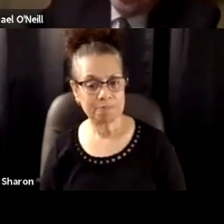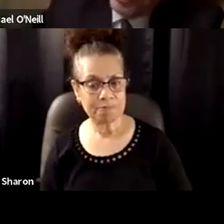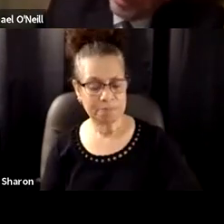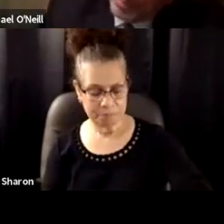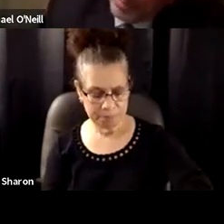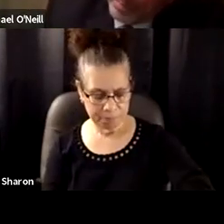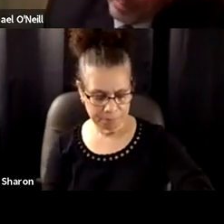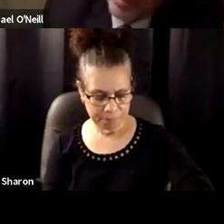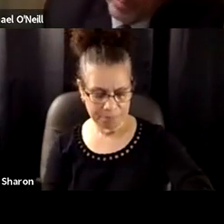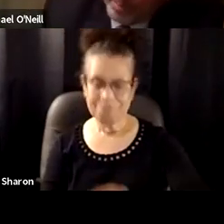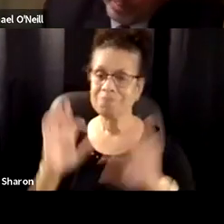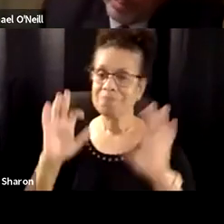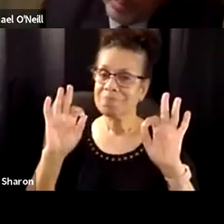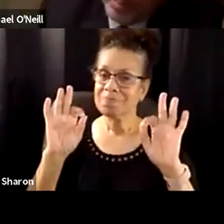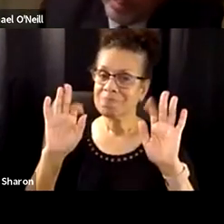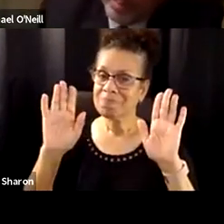gracias